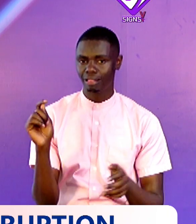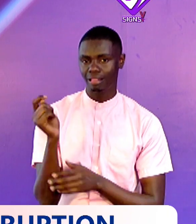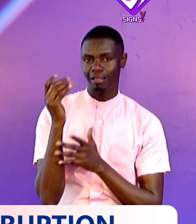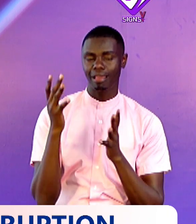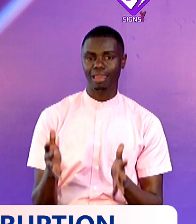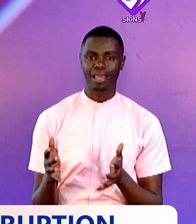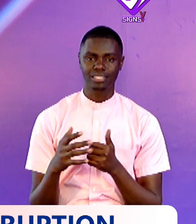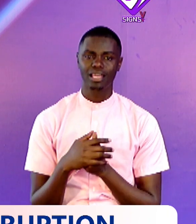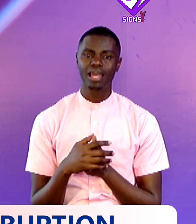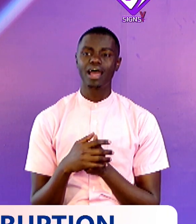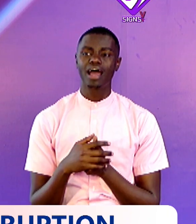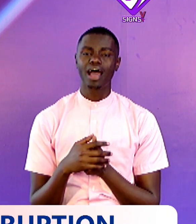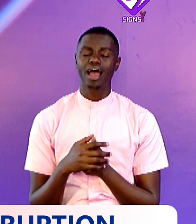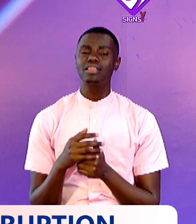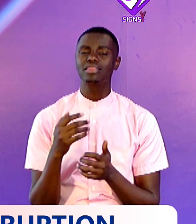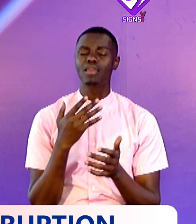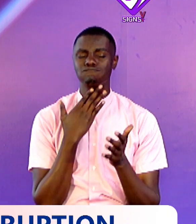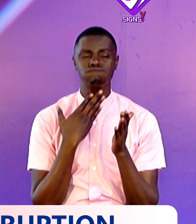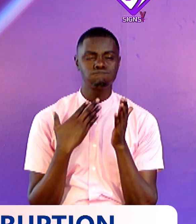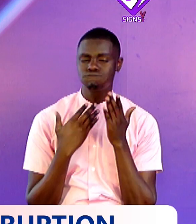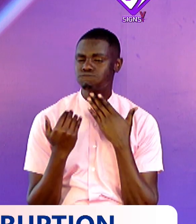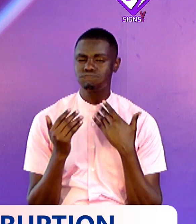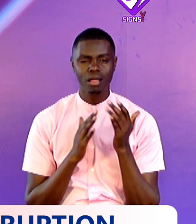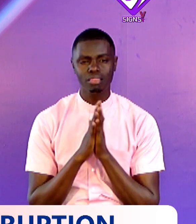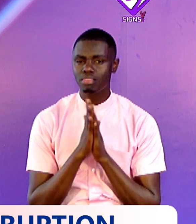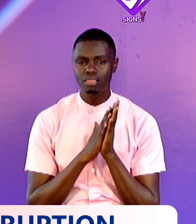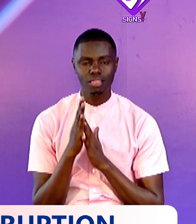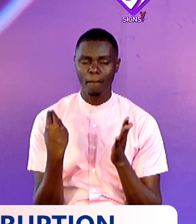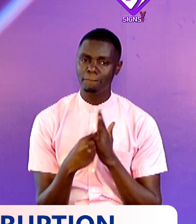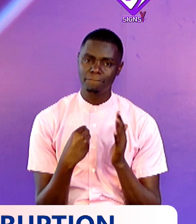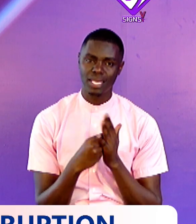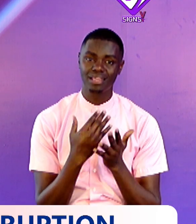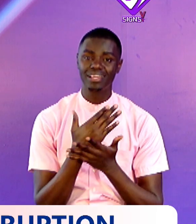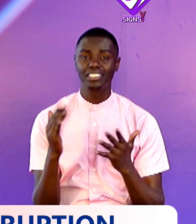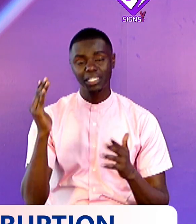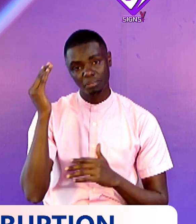Kenyans have very high affinity for money. True. Yes. And sometimes I